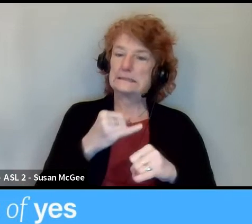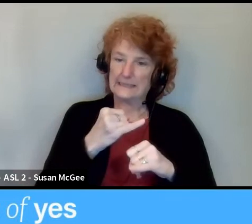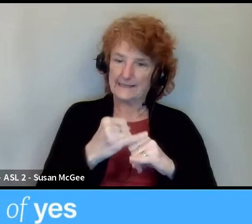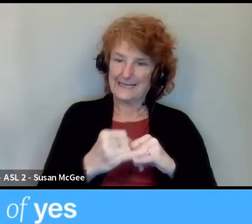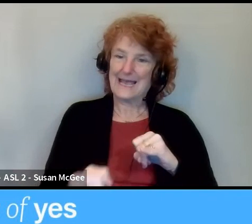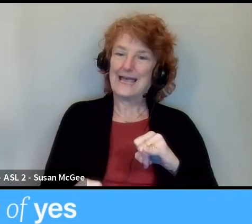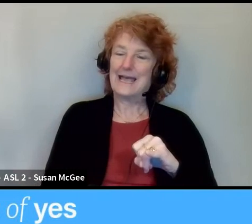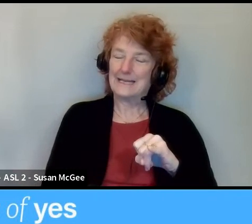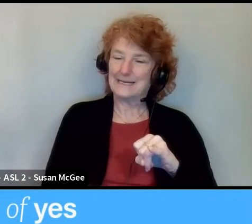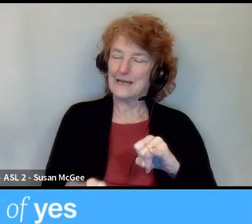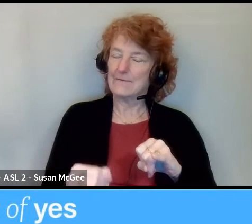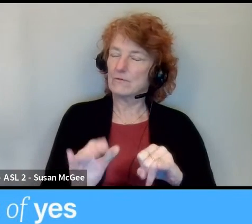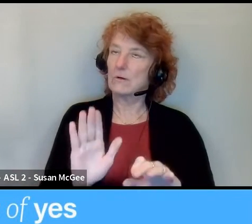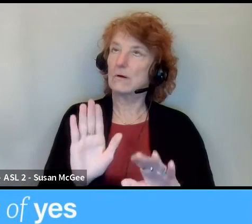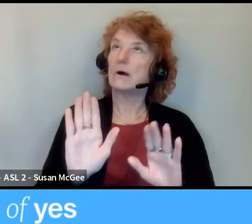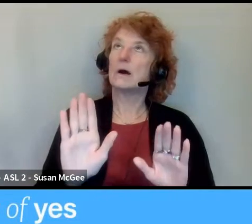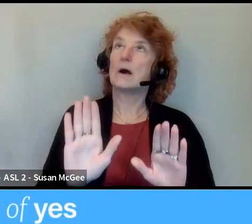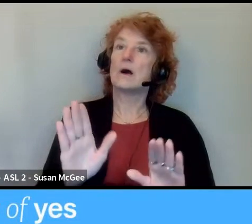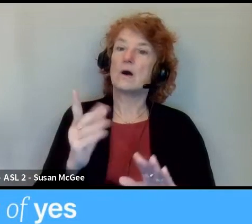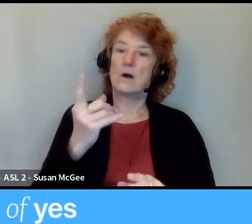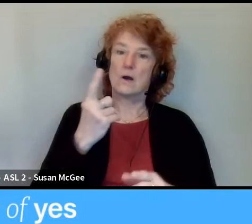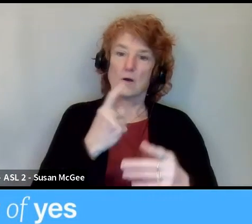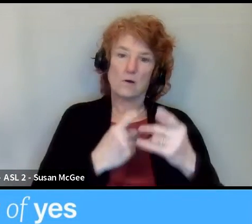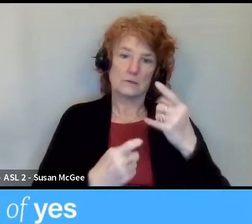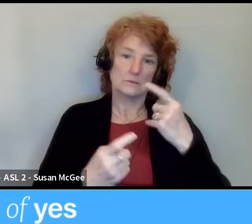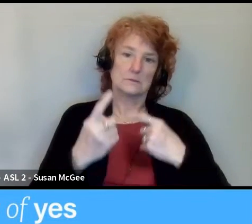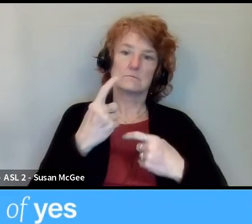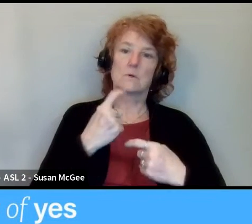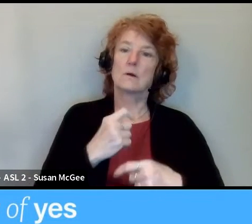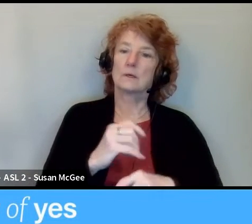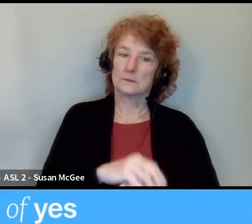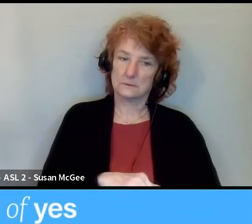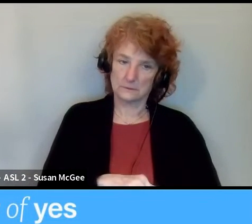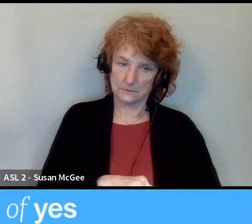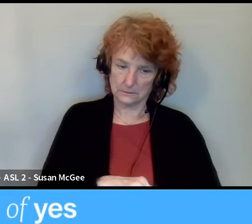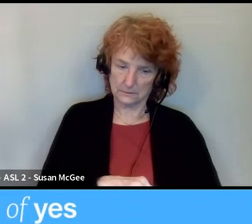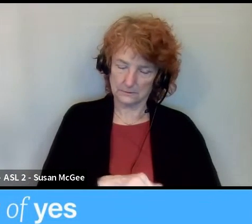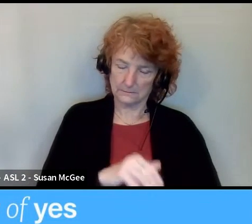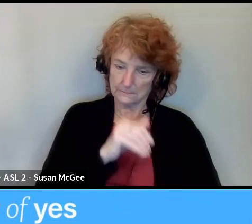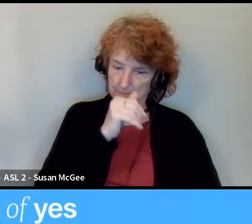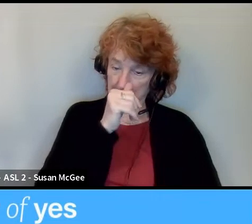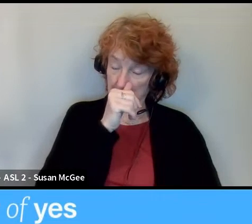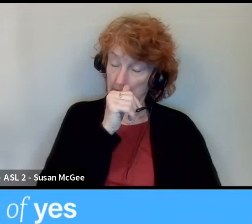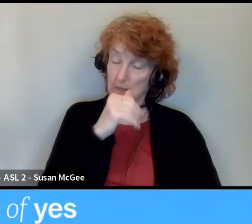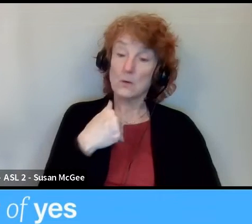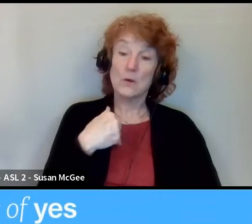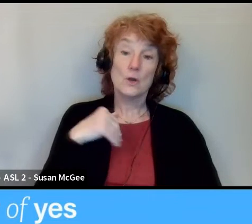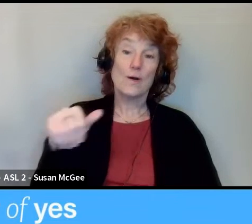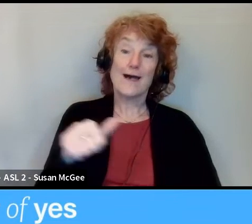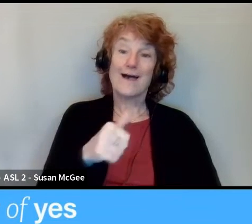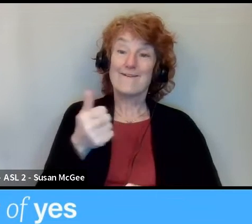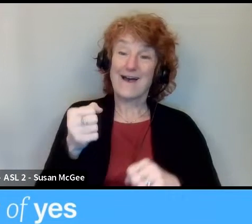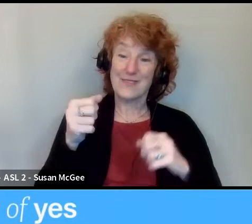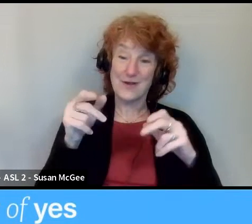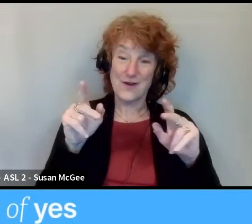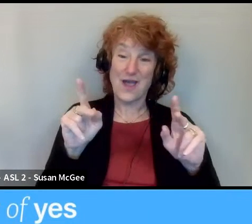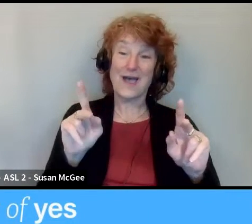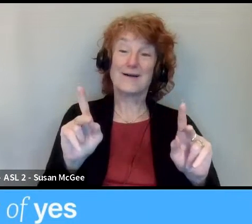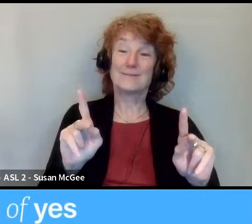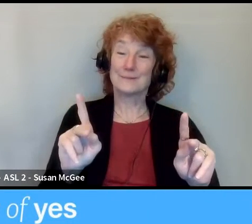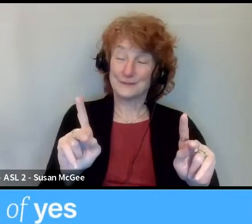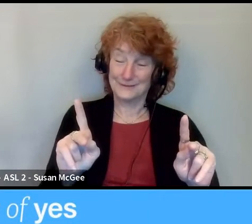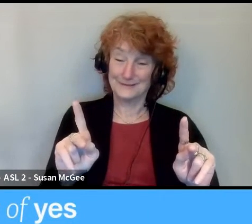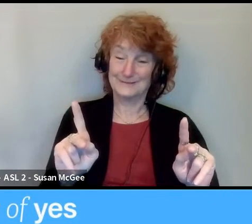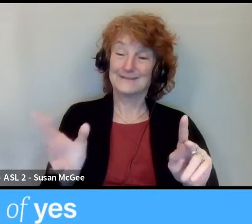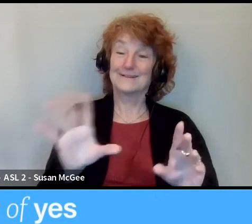all of the really great questions that you submitted. There's going to be another opportunity to participate in a public